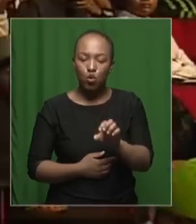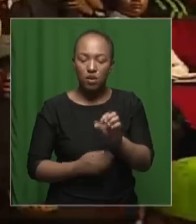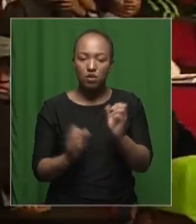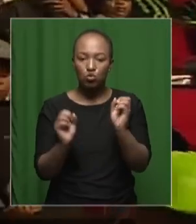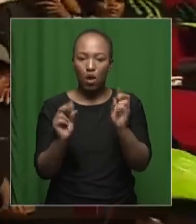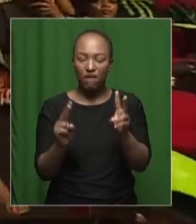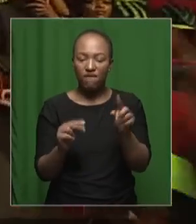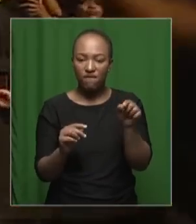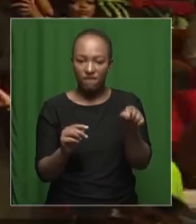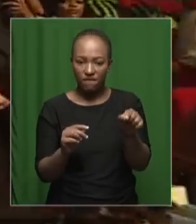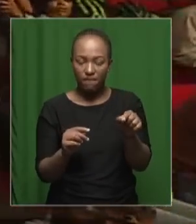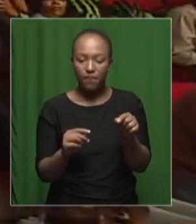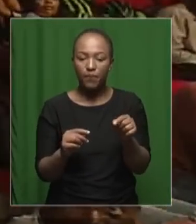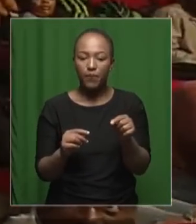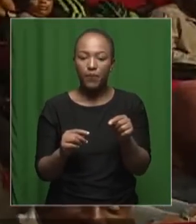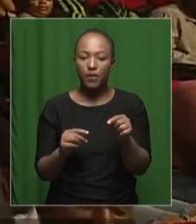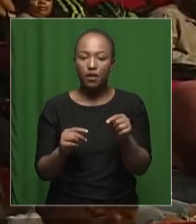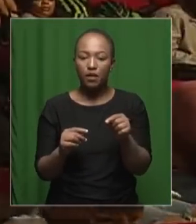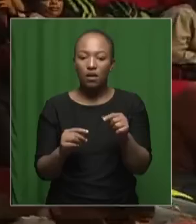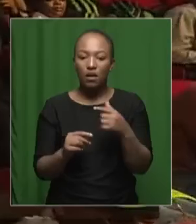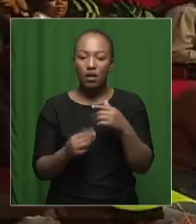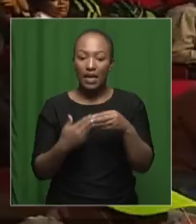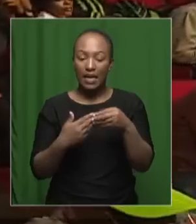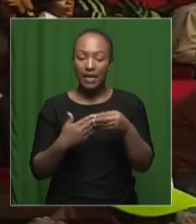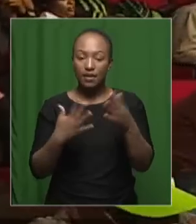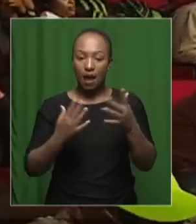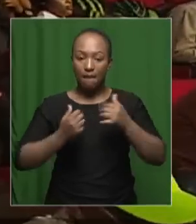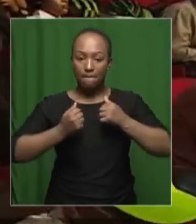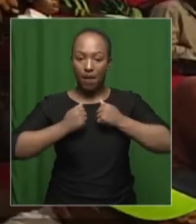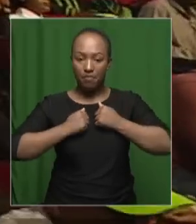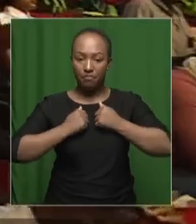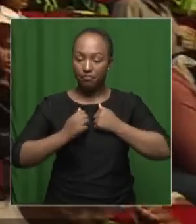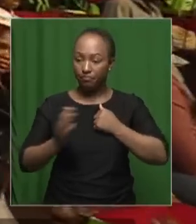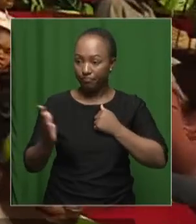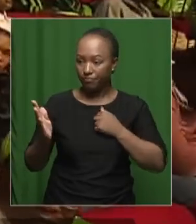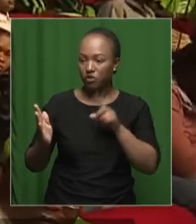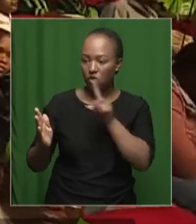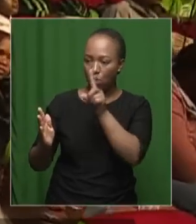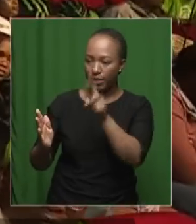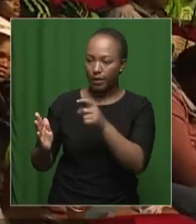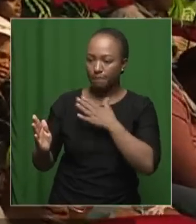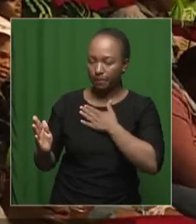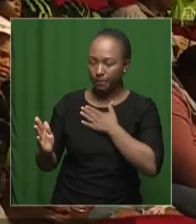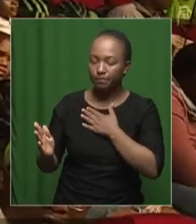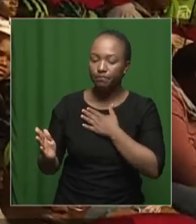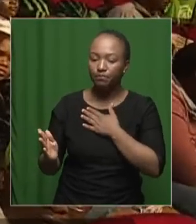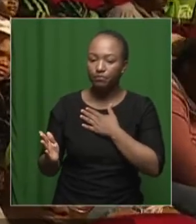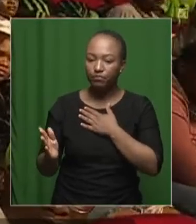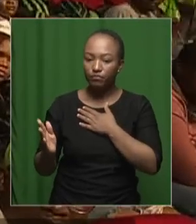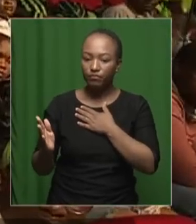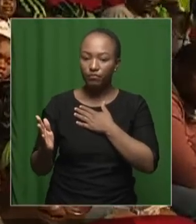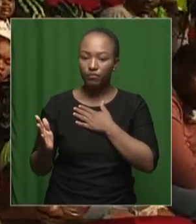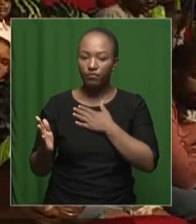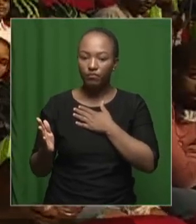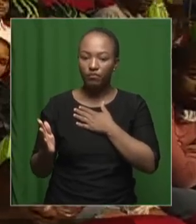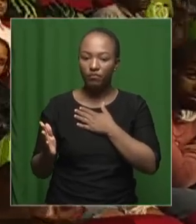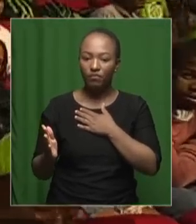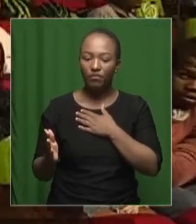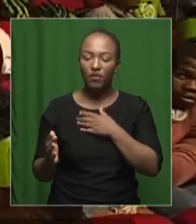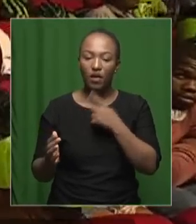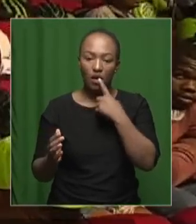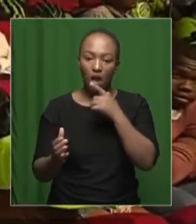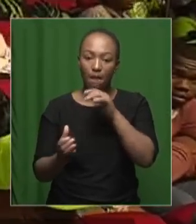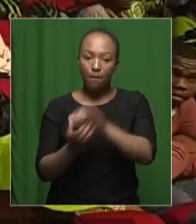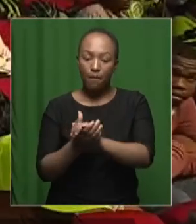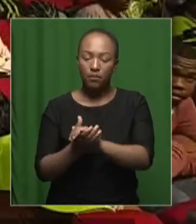my party, my leader there. I want to ask you that based on our manifesto and